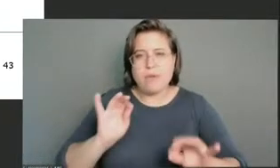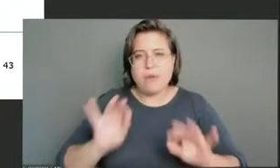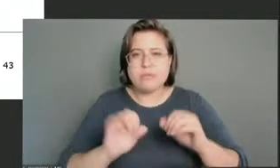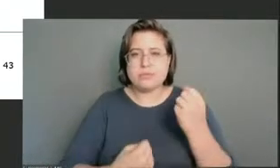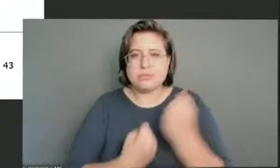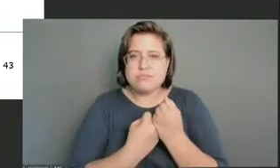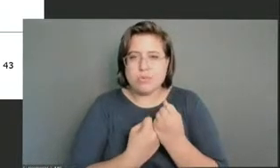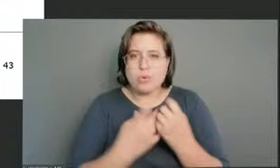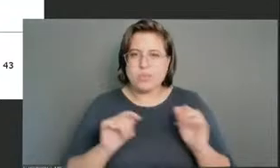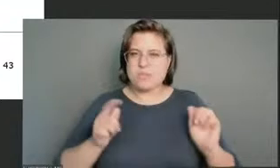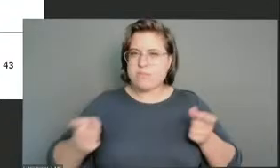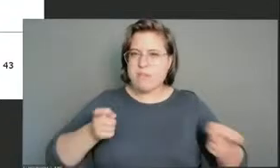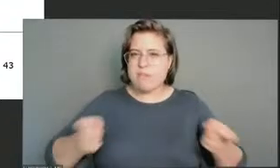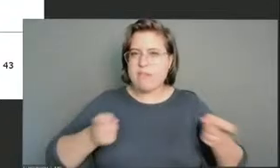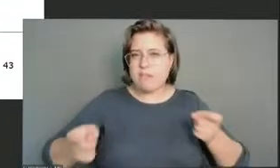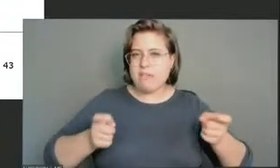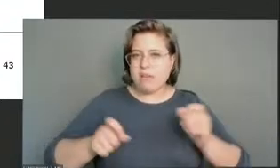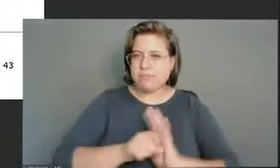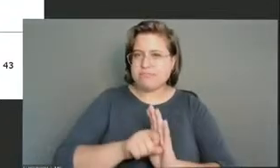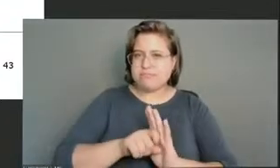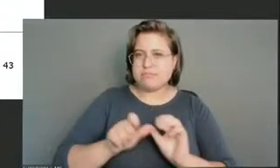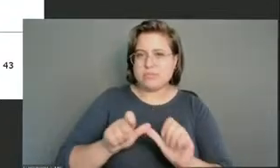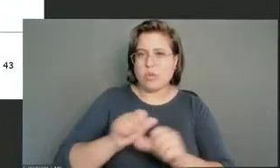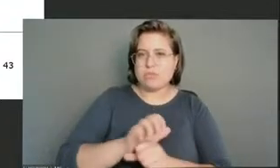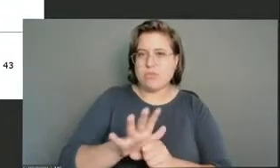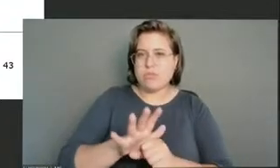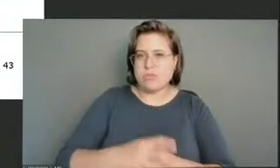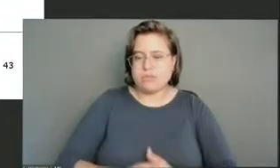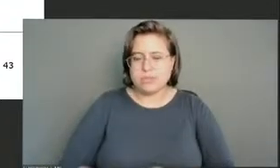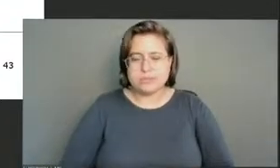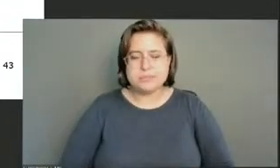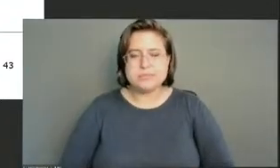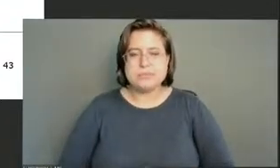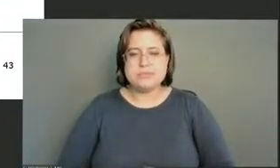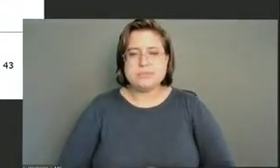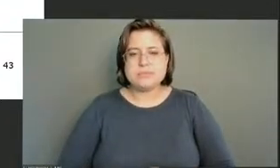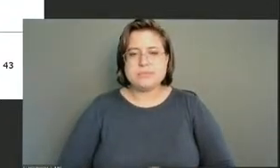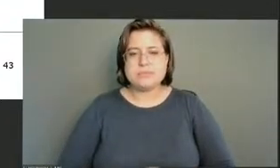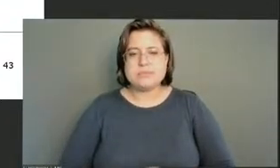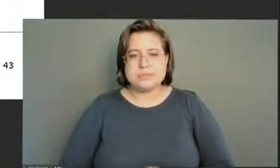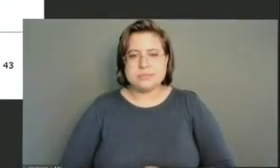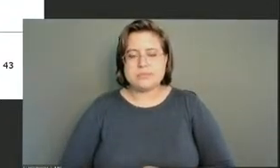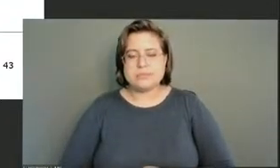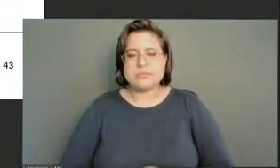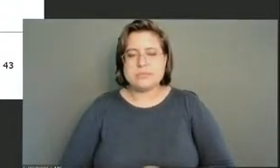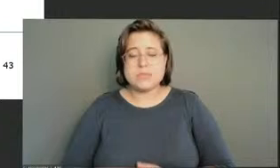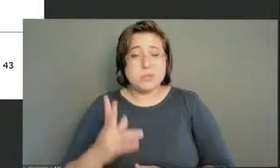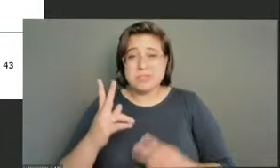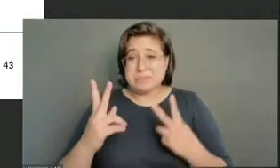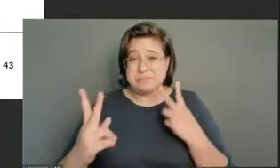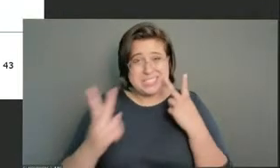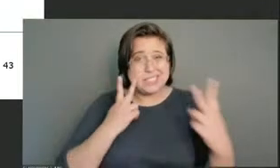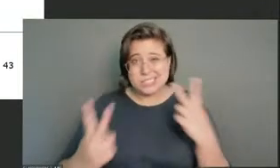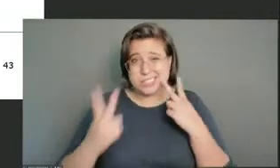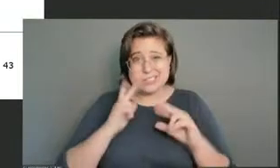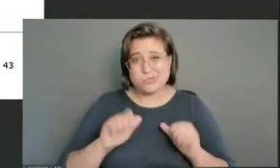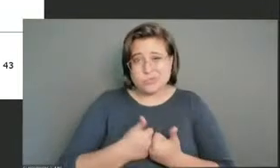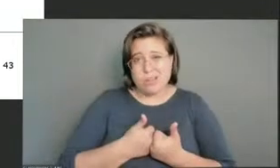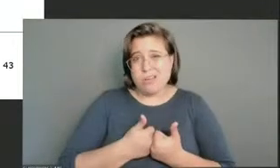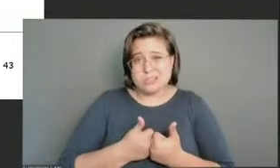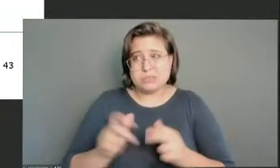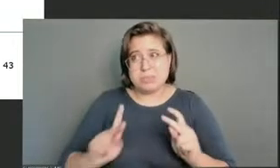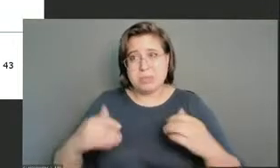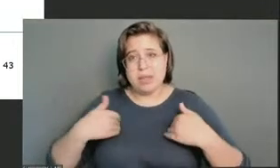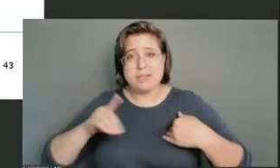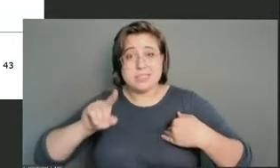COVID. As was flagged earlier by our colleague, Andy Imperato, we have seen the challenges that exist for people living with disabilities in navigating